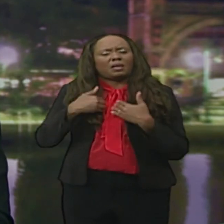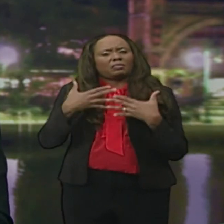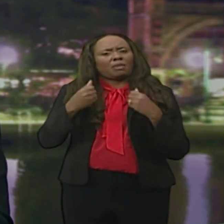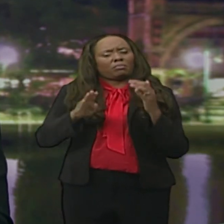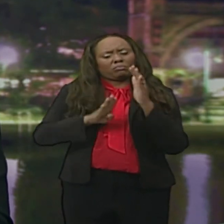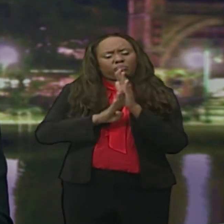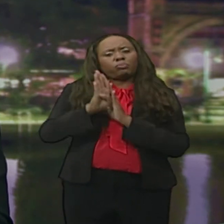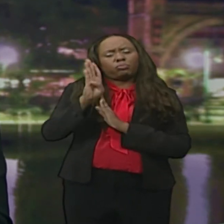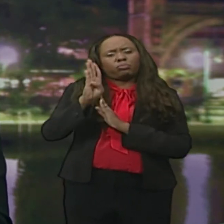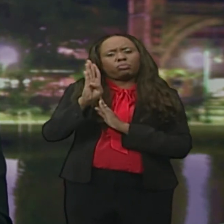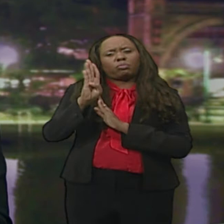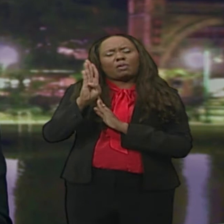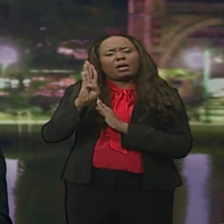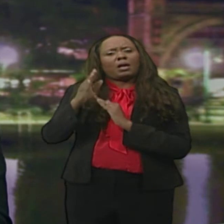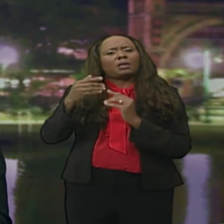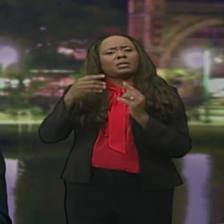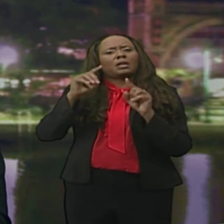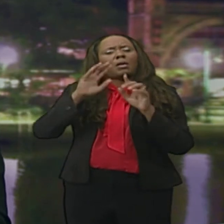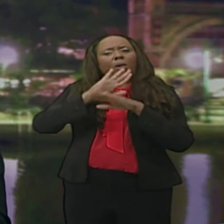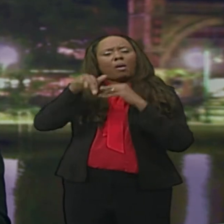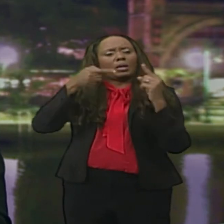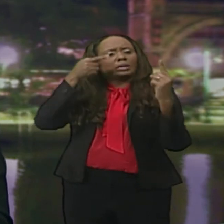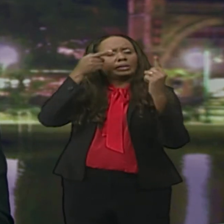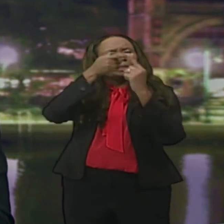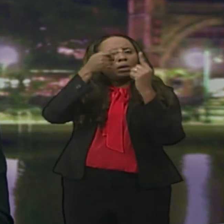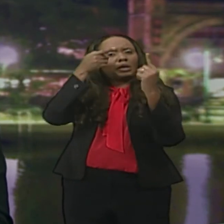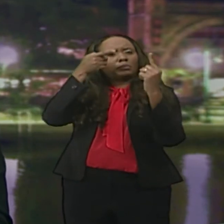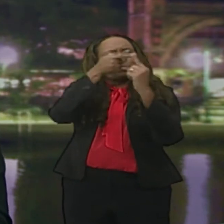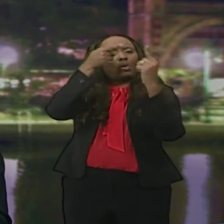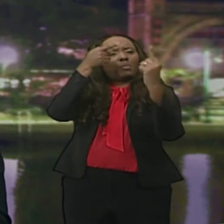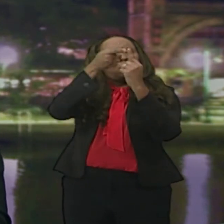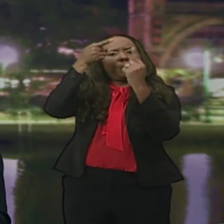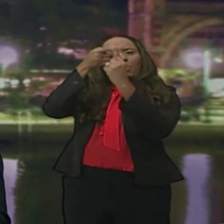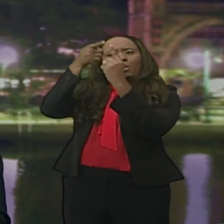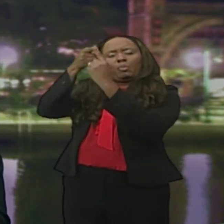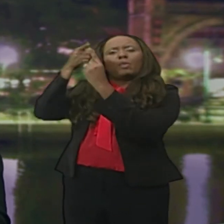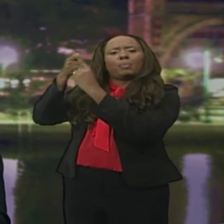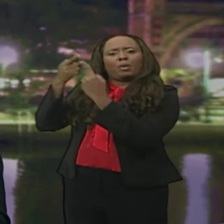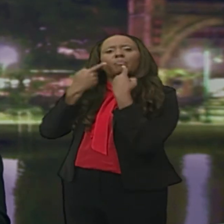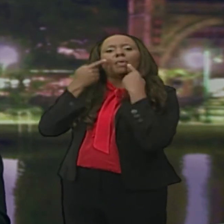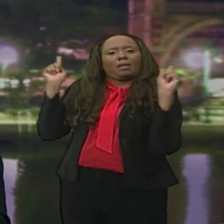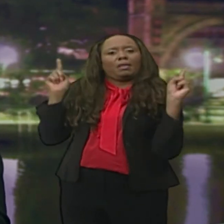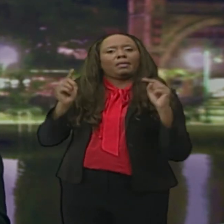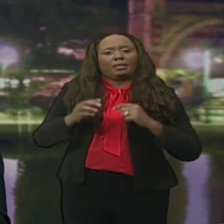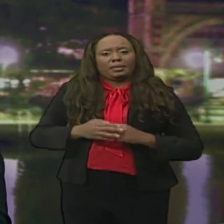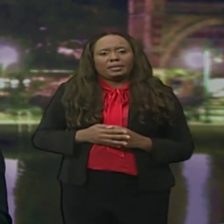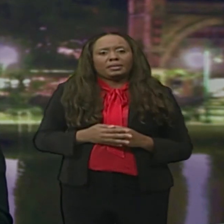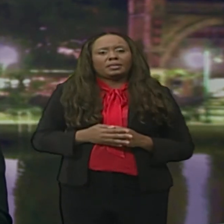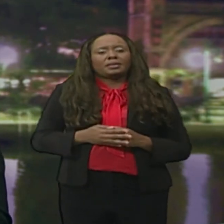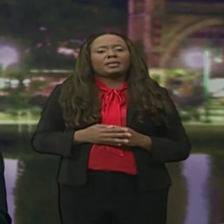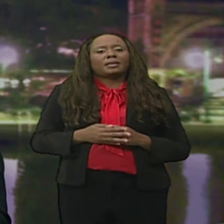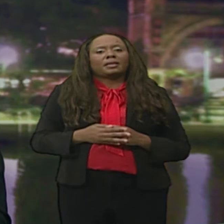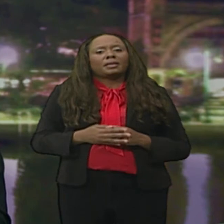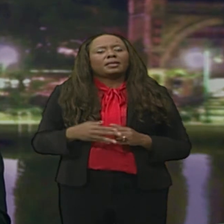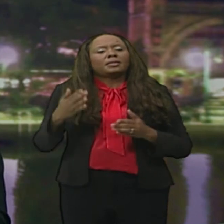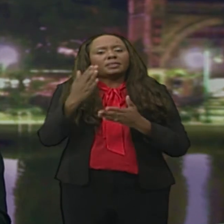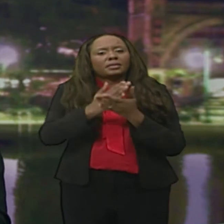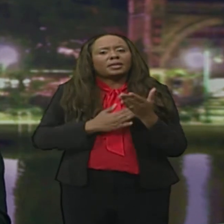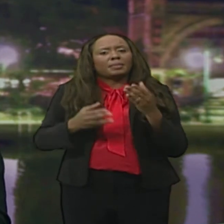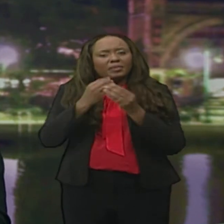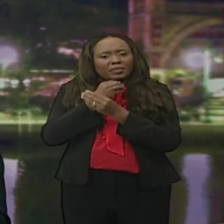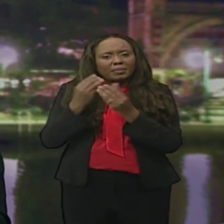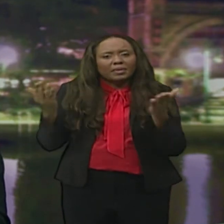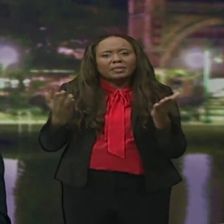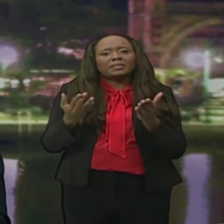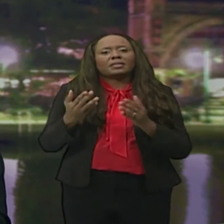targets in approvals and disbursements in 2017. According to CDB President Dr. Warren Smith, these were some of the highlights